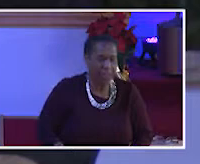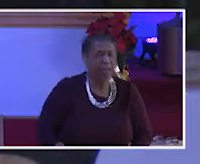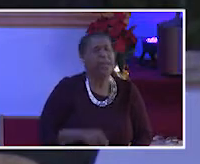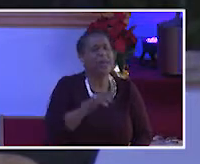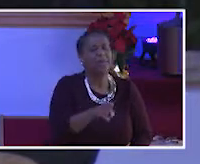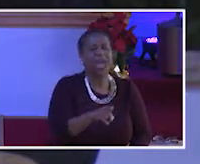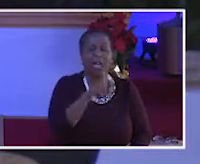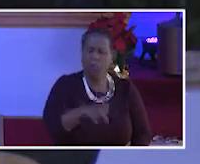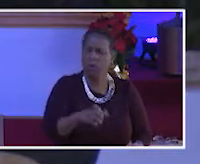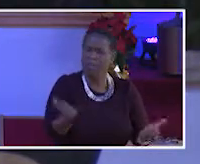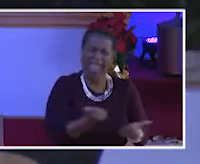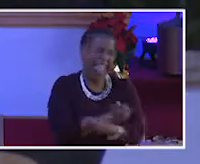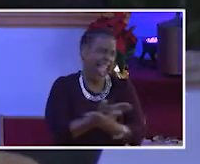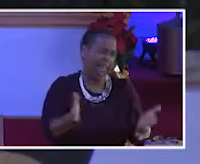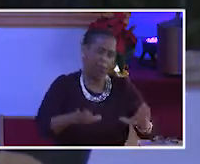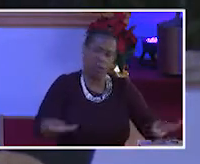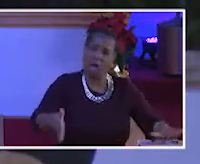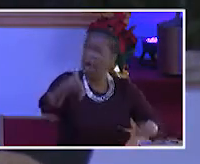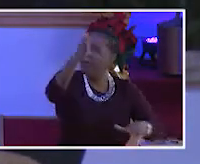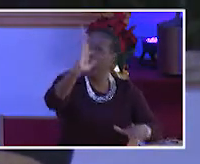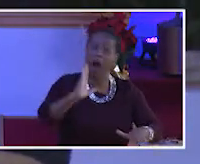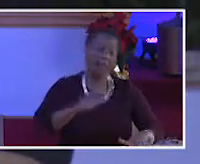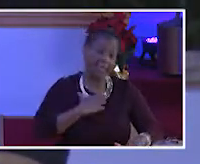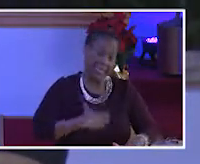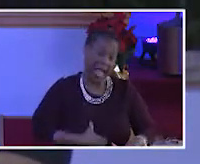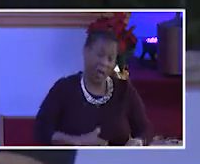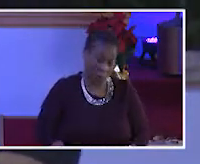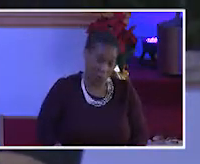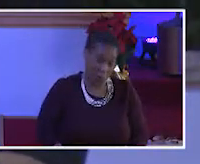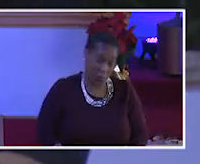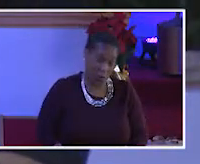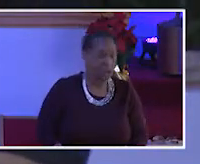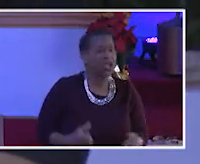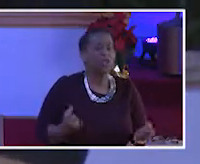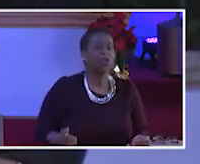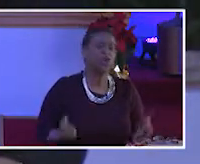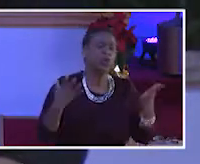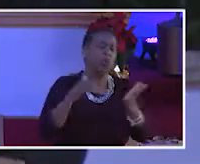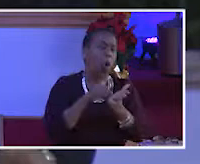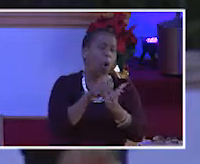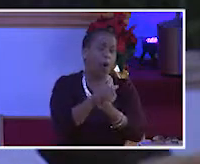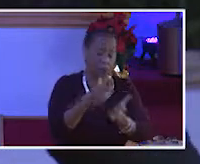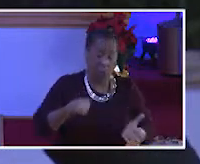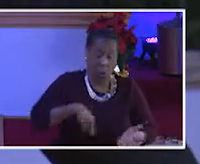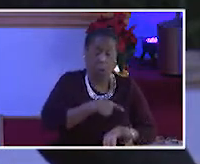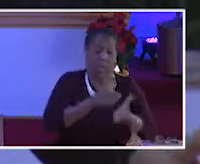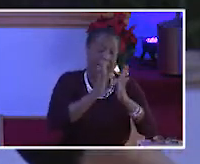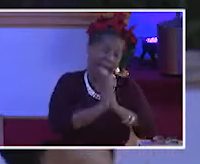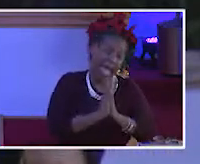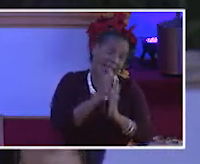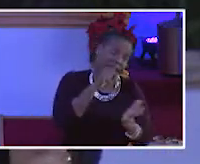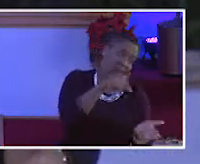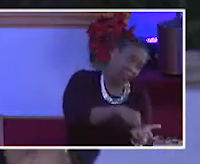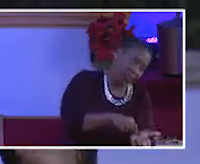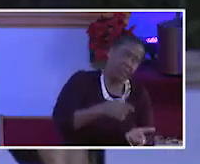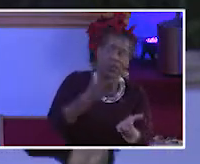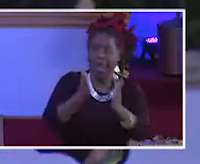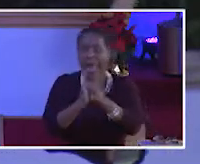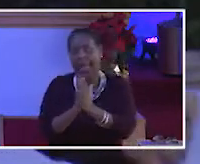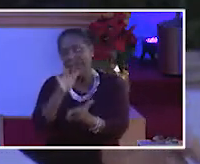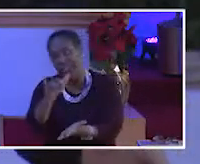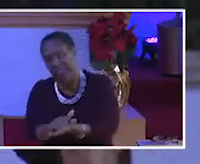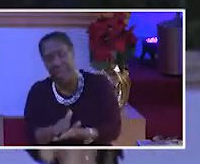to be every child of God's desire? Too many times we're asking for this and that. We